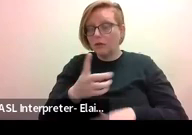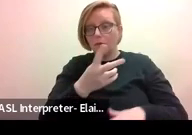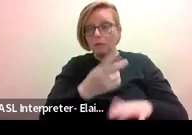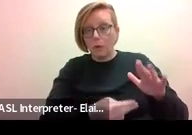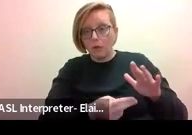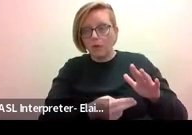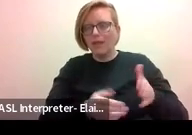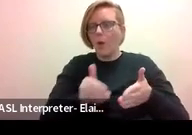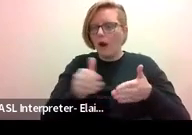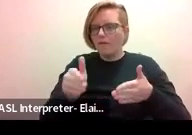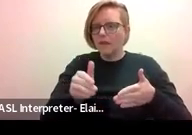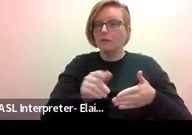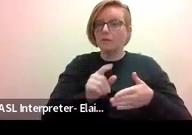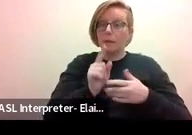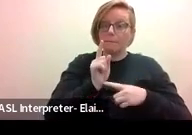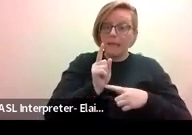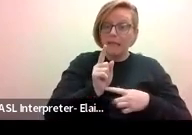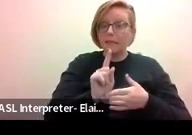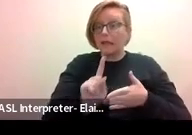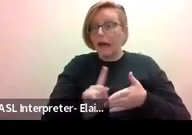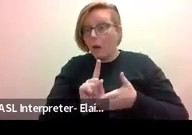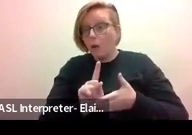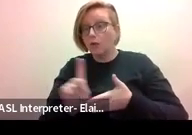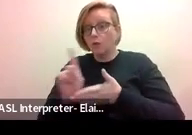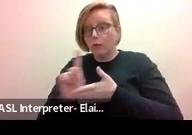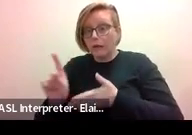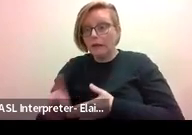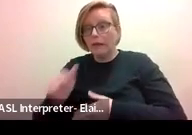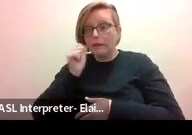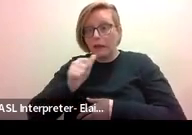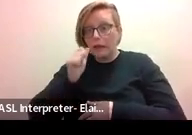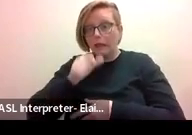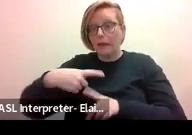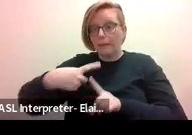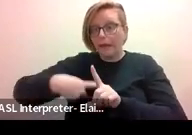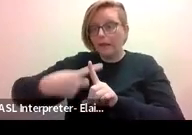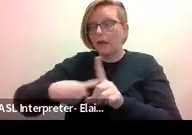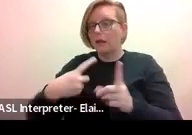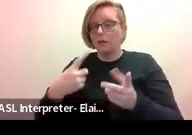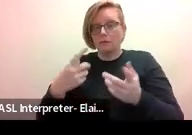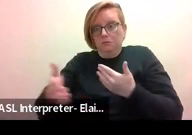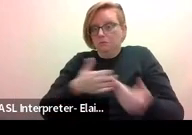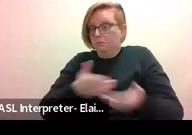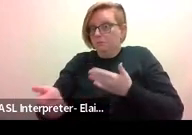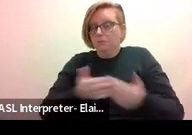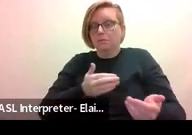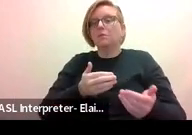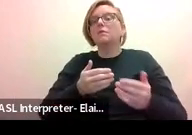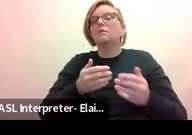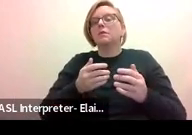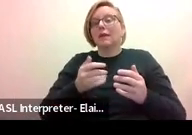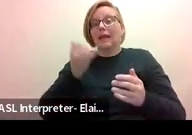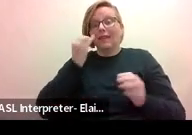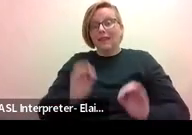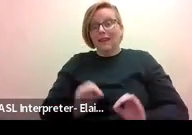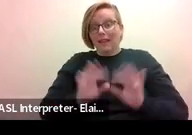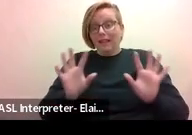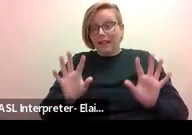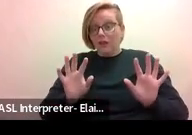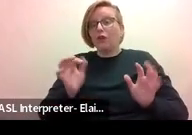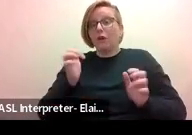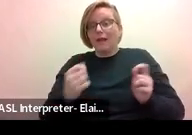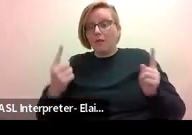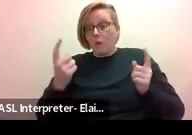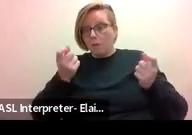minutes, hours, weekly, daily, monthly. It doesn't matter how you document that, as long as it's understandable to